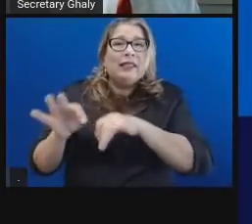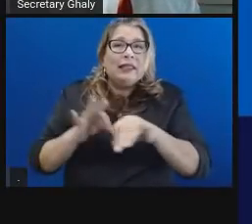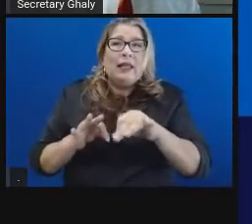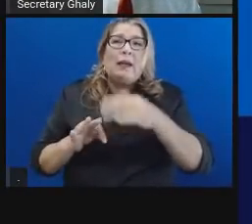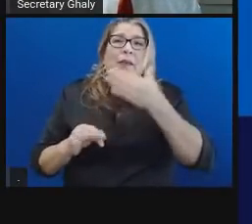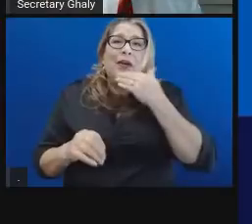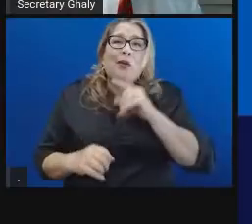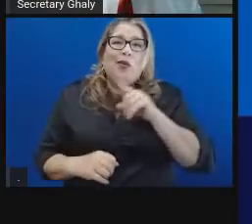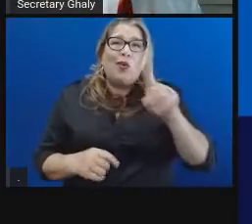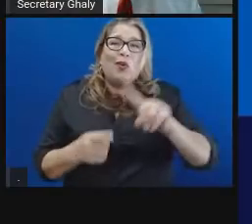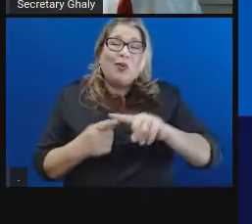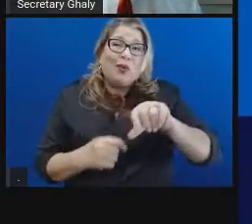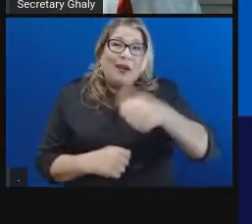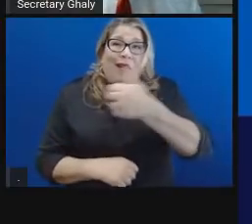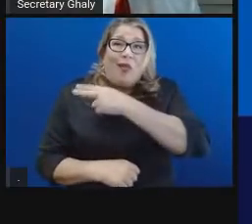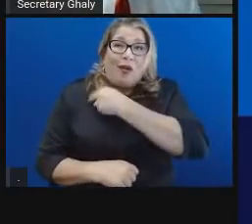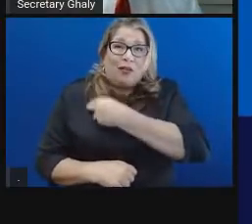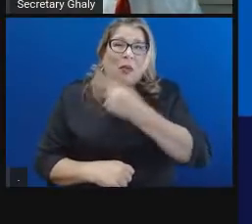able to provide